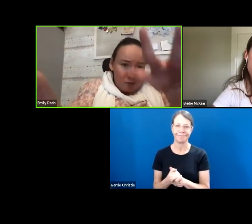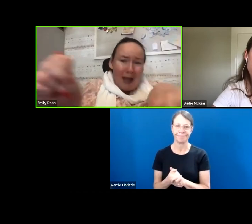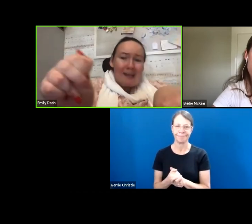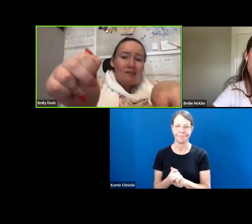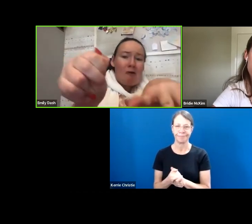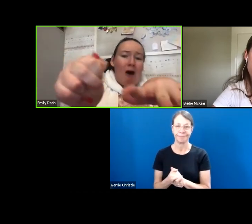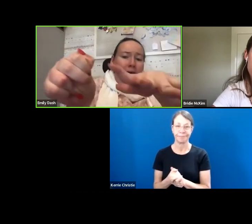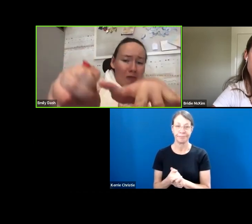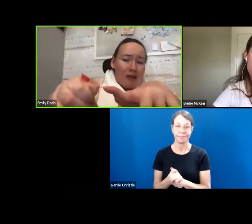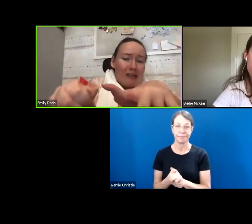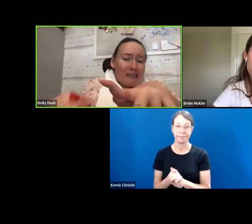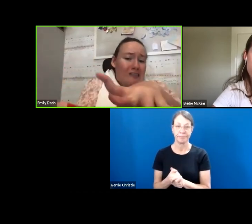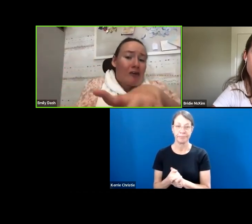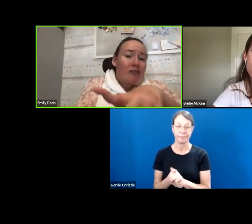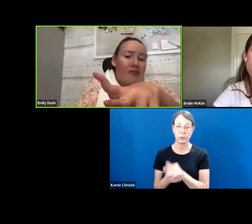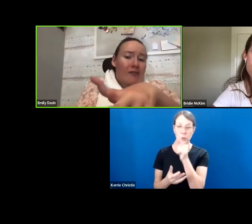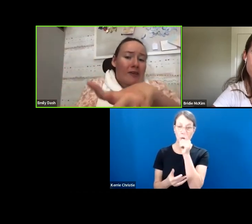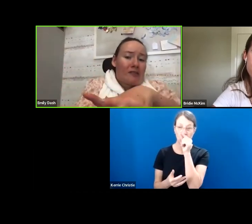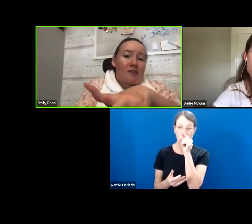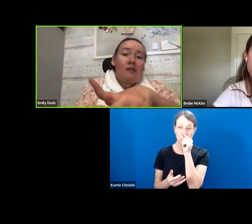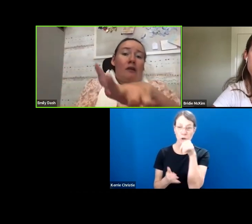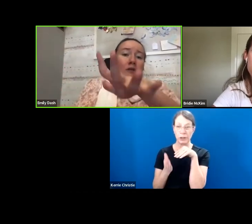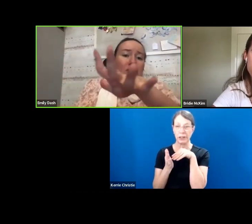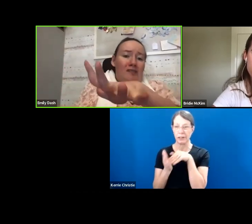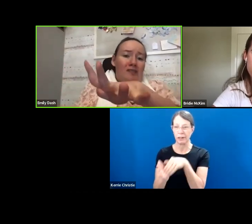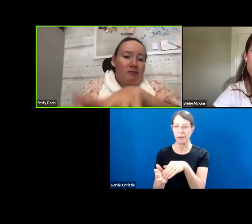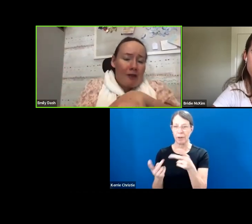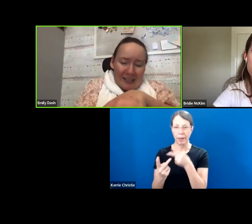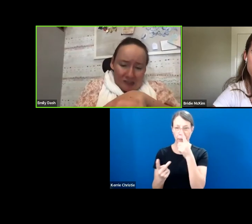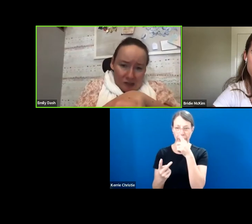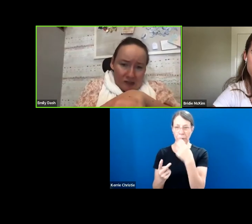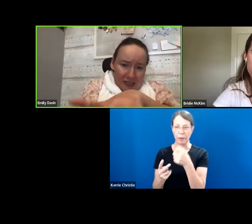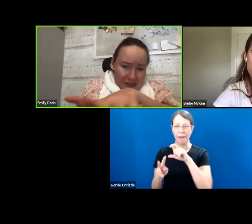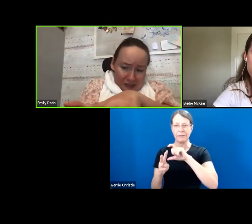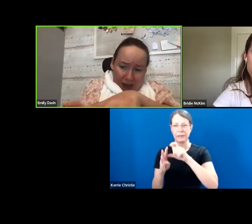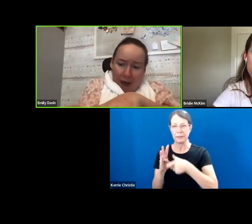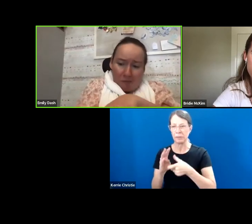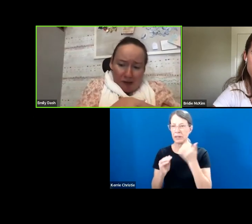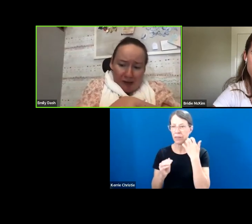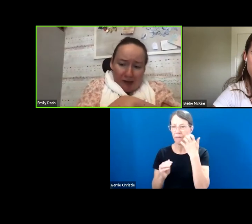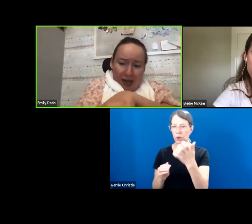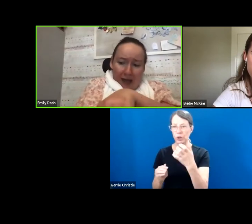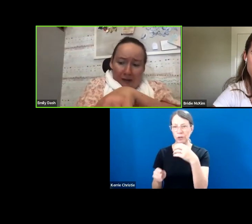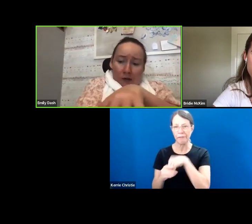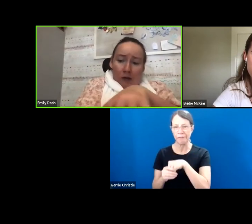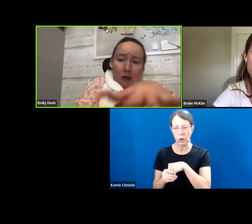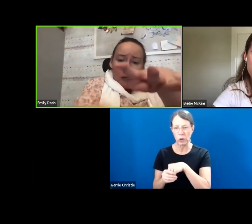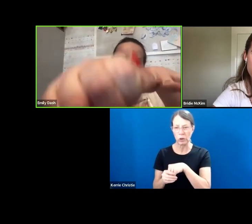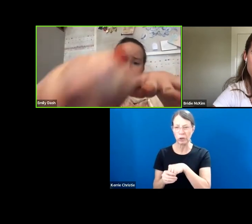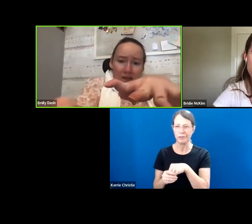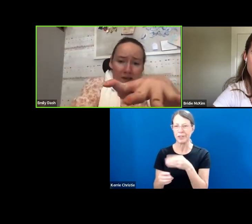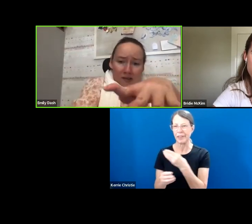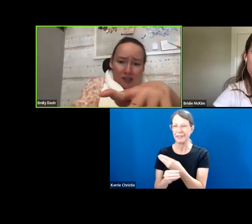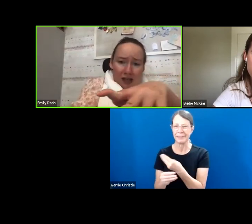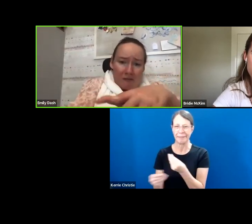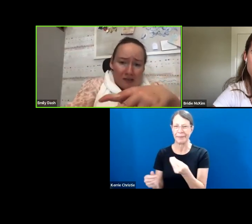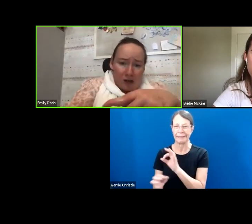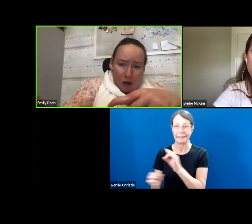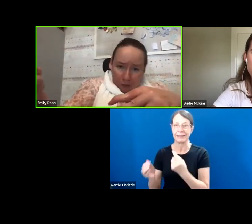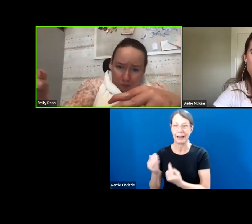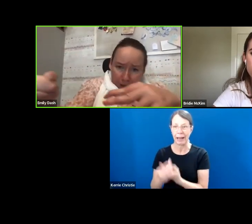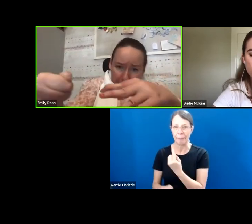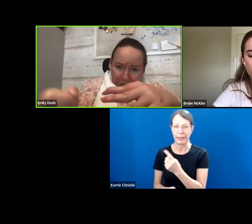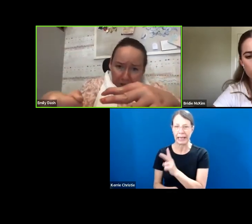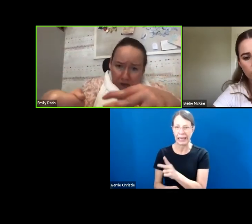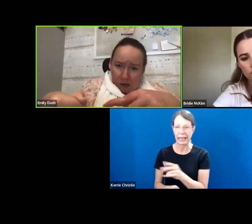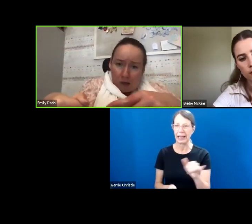making space for others so that this situation doesn't happen again? Is it in service